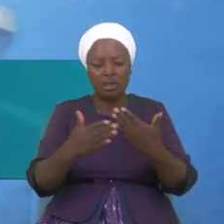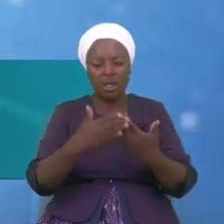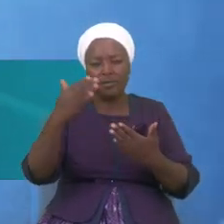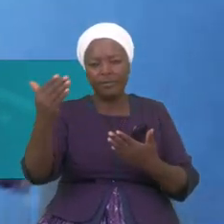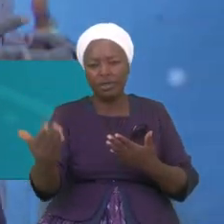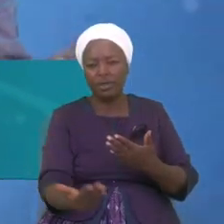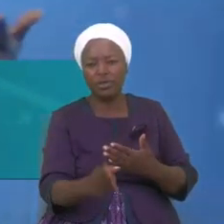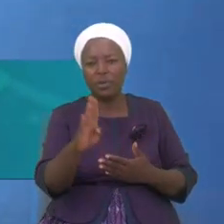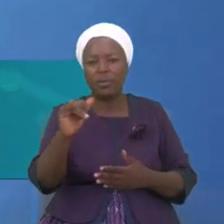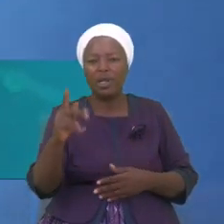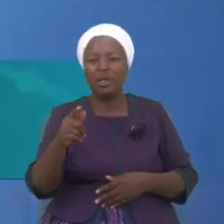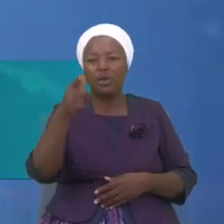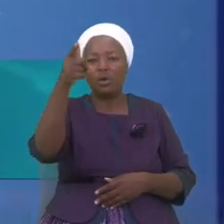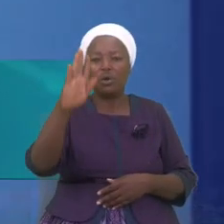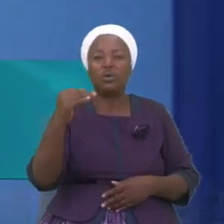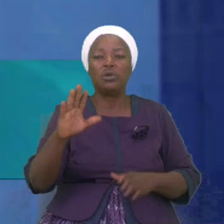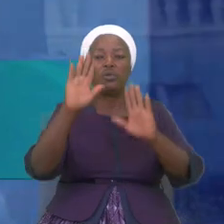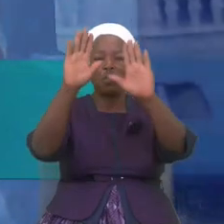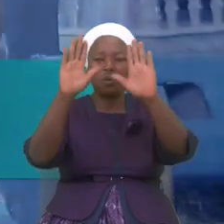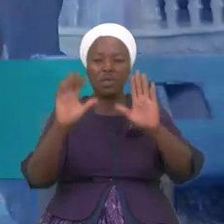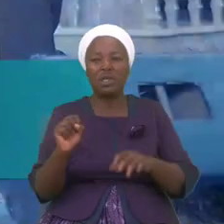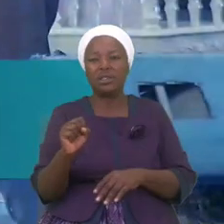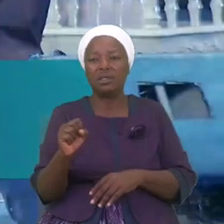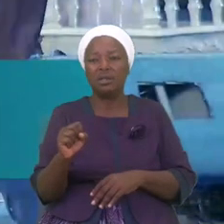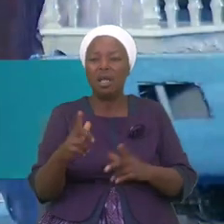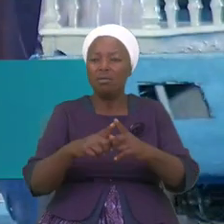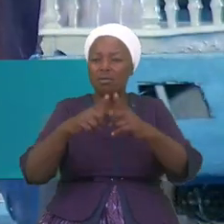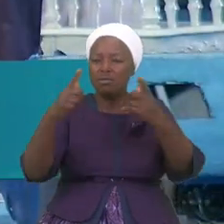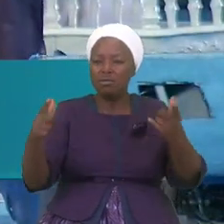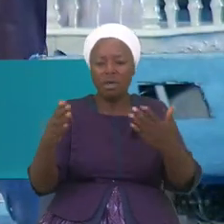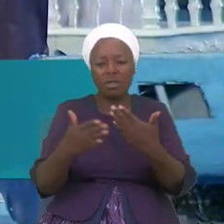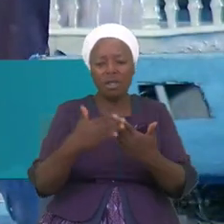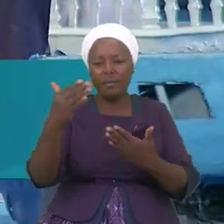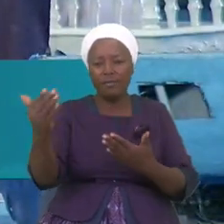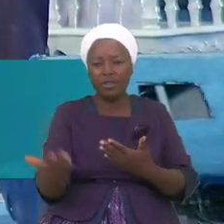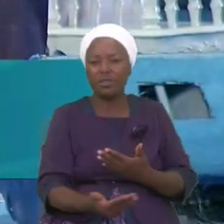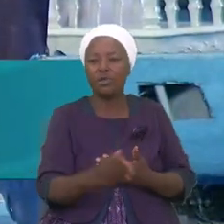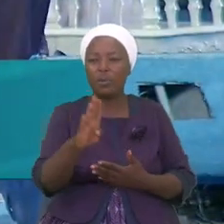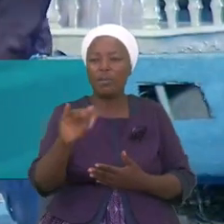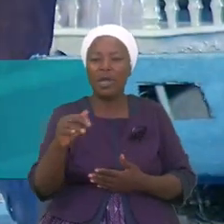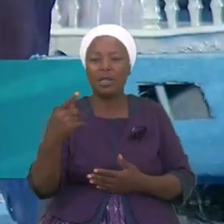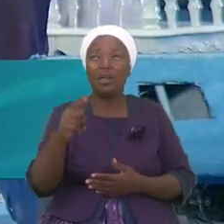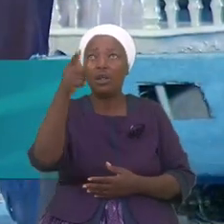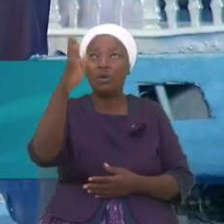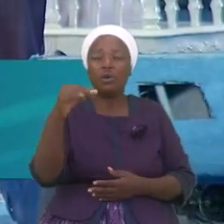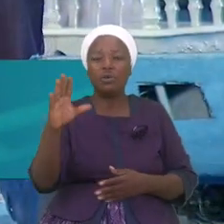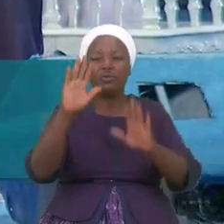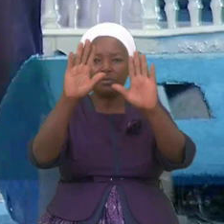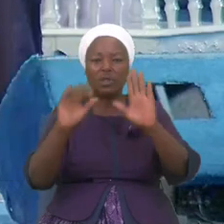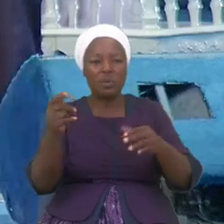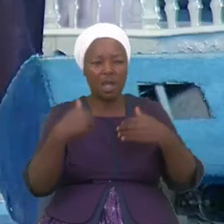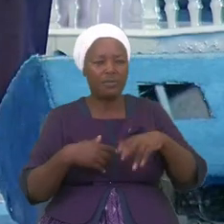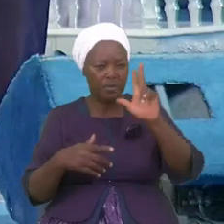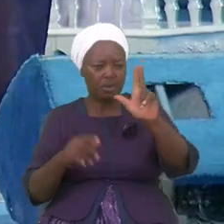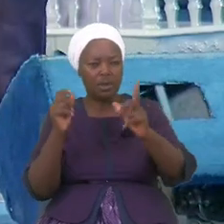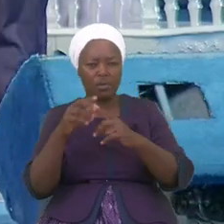Wonders. Great Invitation by the God of Wonders. There are three things I'm looking at.